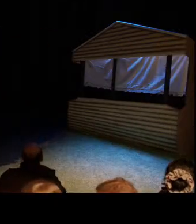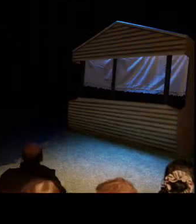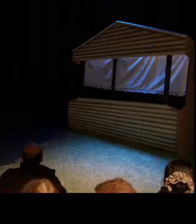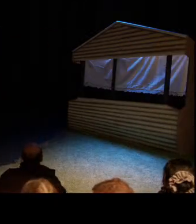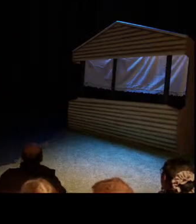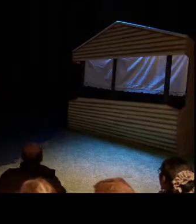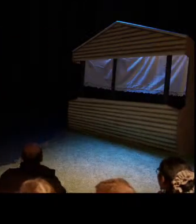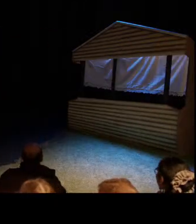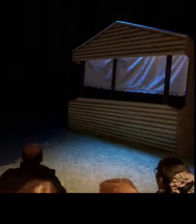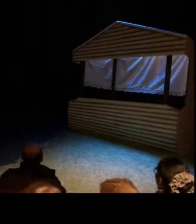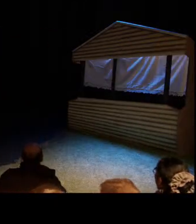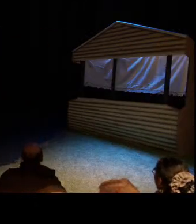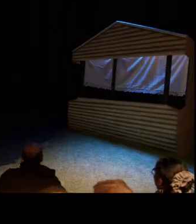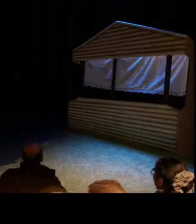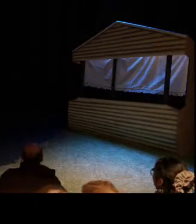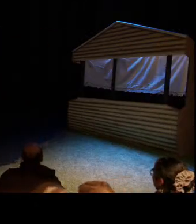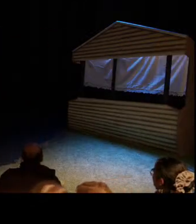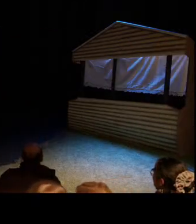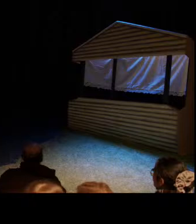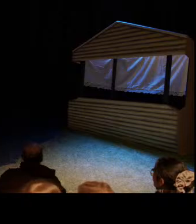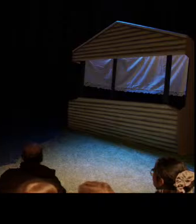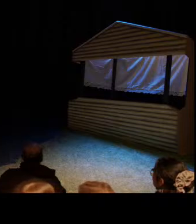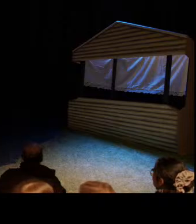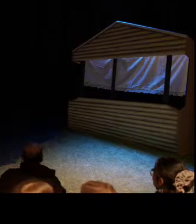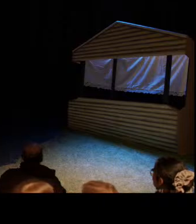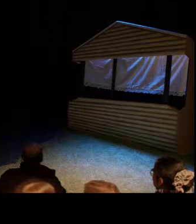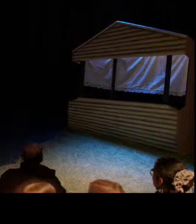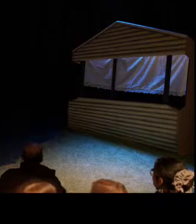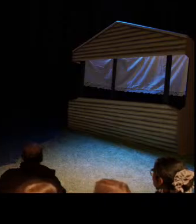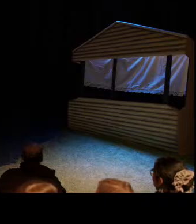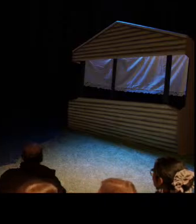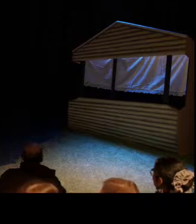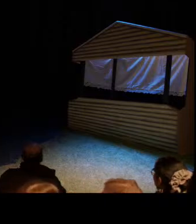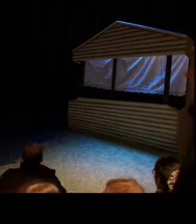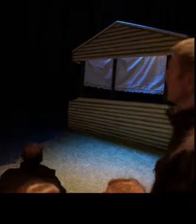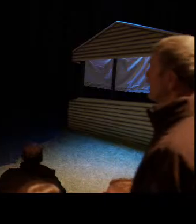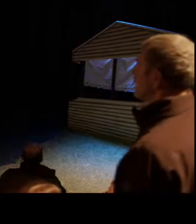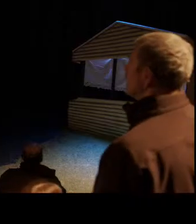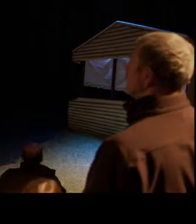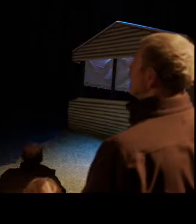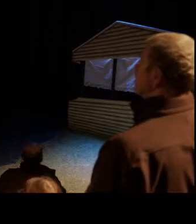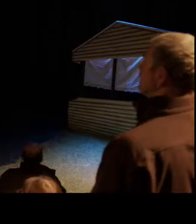They teach that at school. Spanish at school? Do you learn Spanish at school?